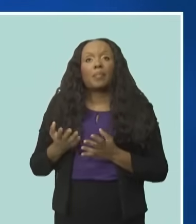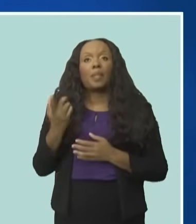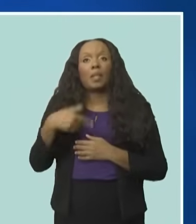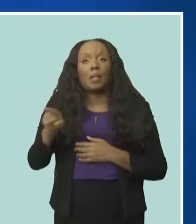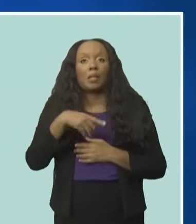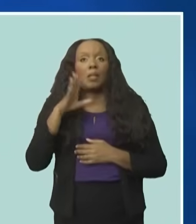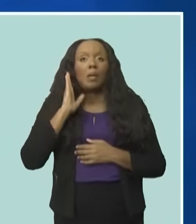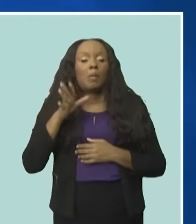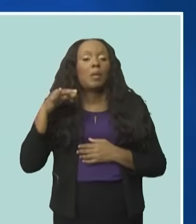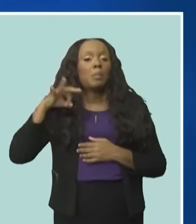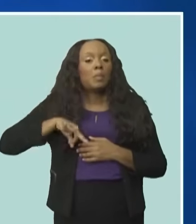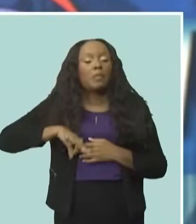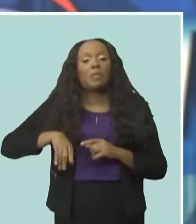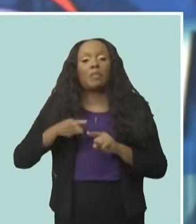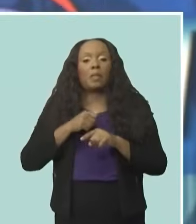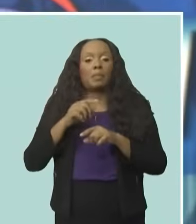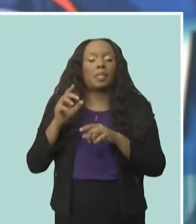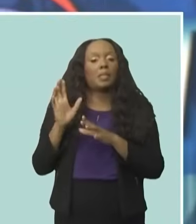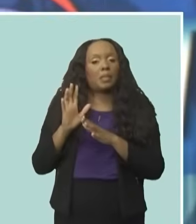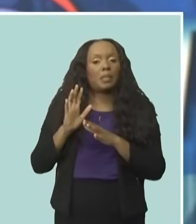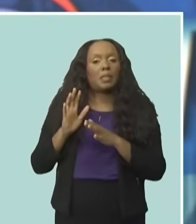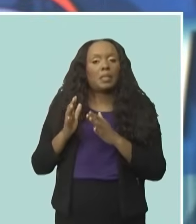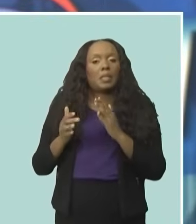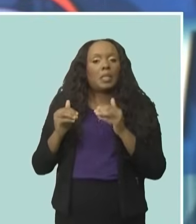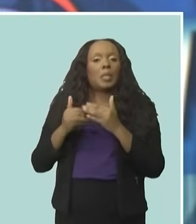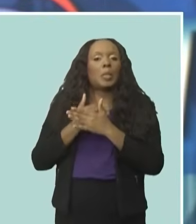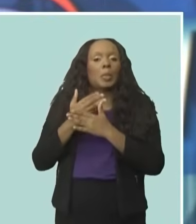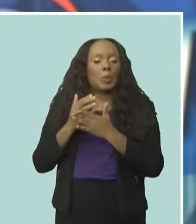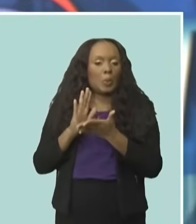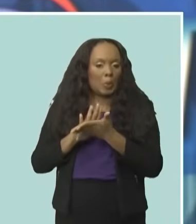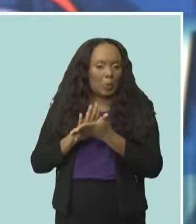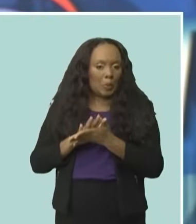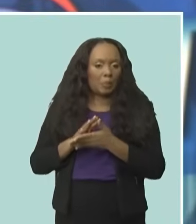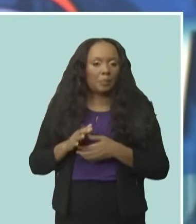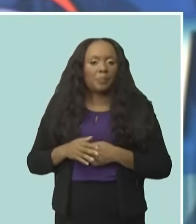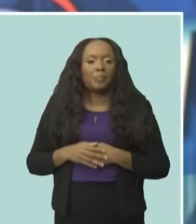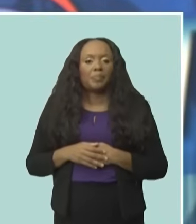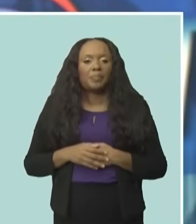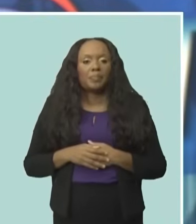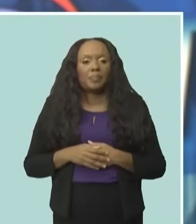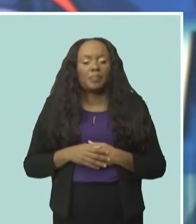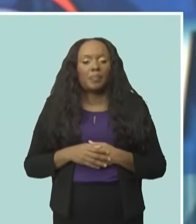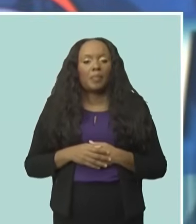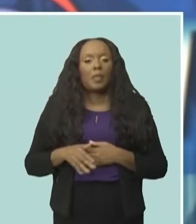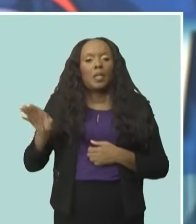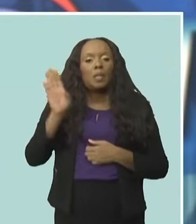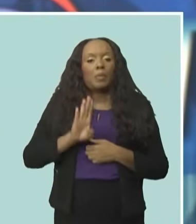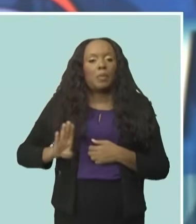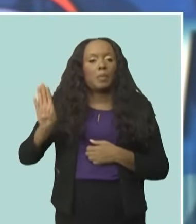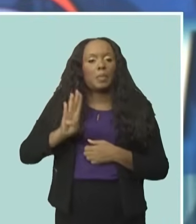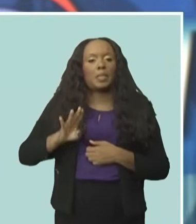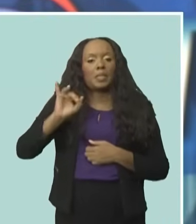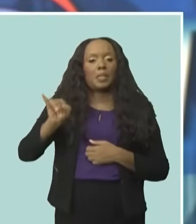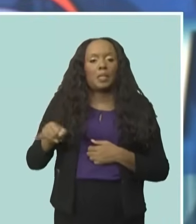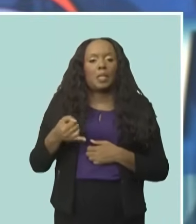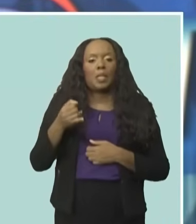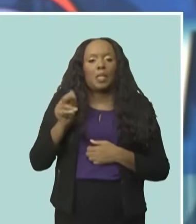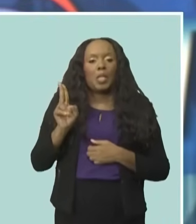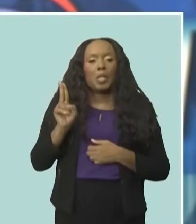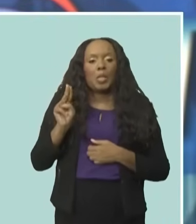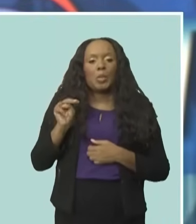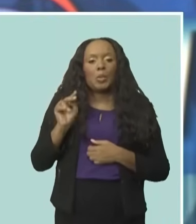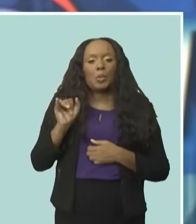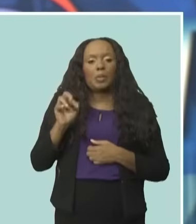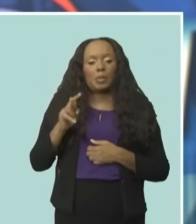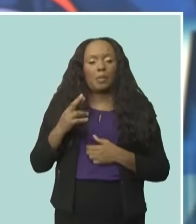from the digital academy. The Barbados Junior Fire Cadet program is being described as one of the Barbados